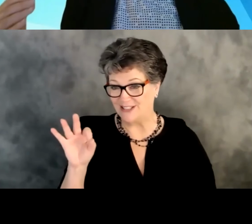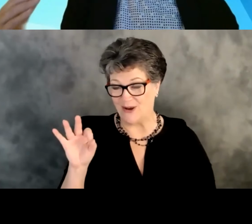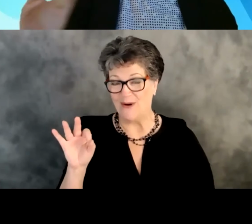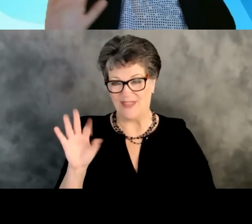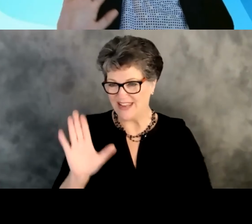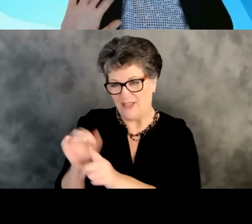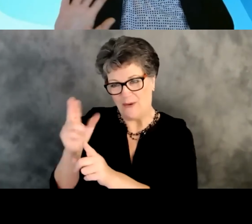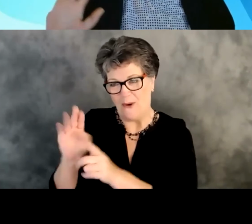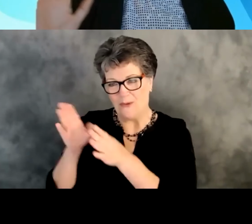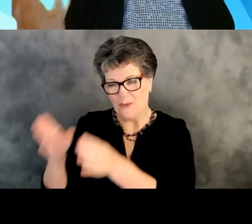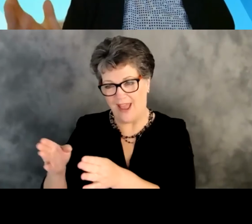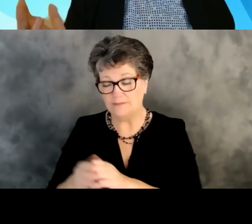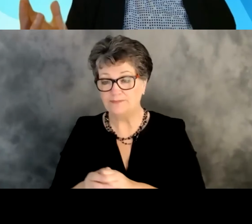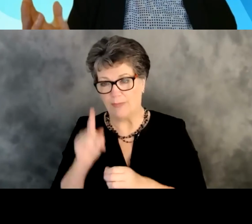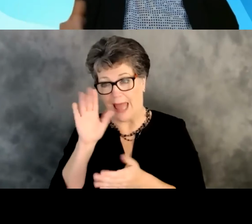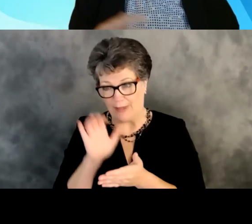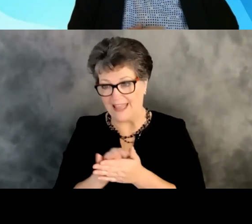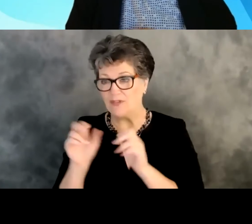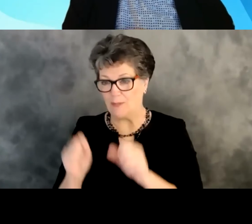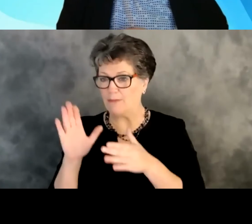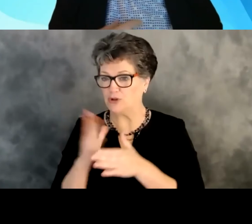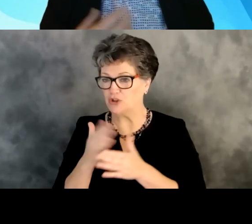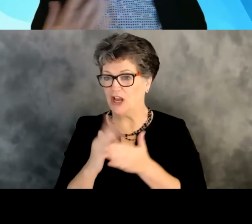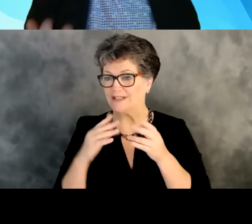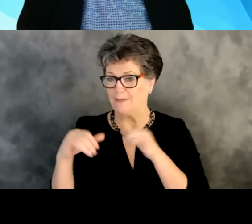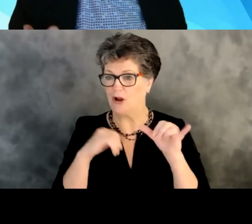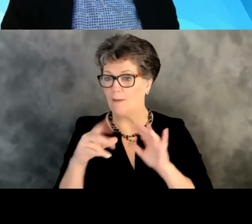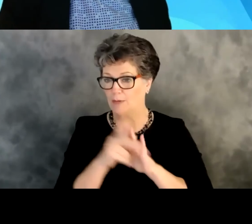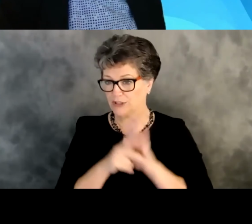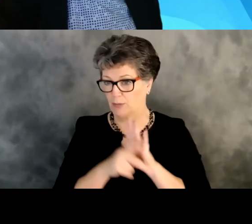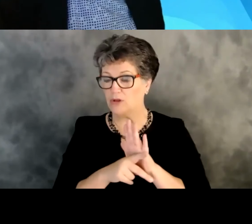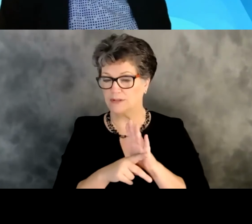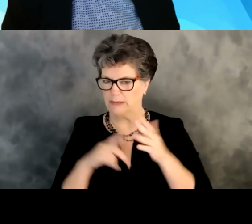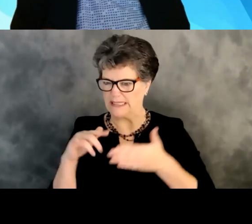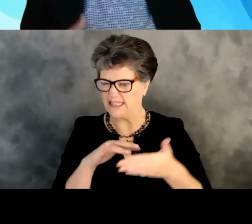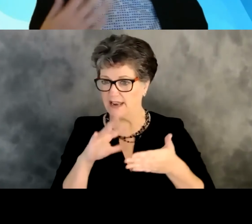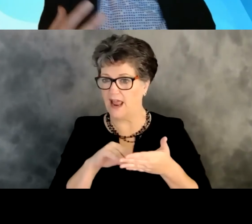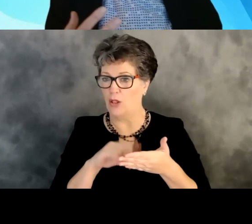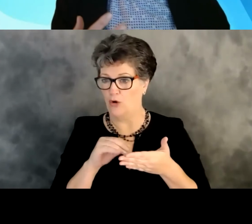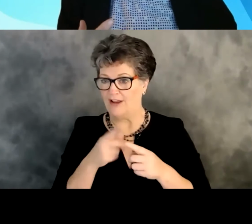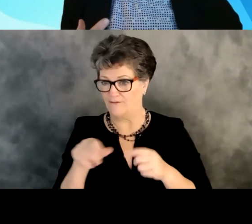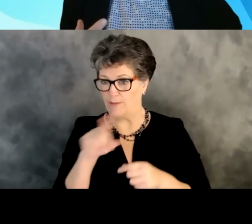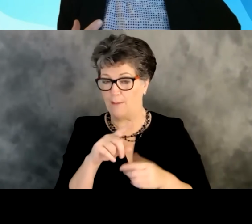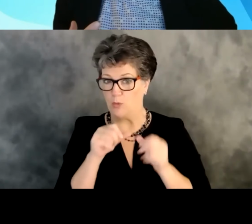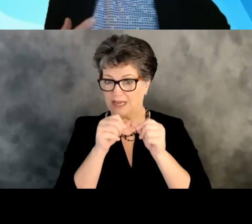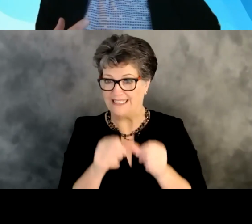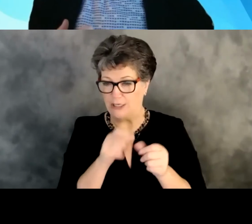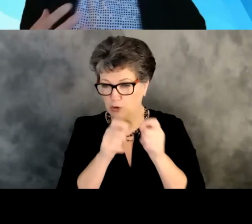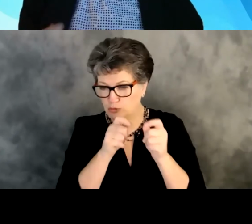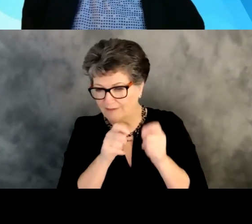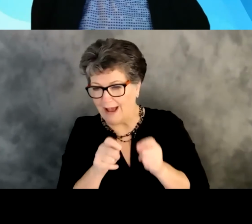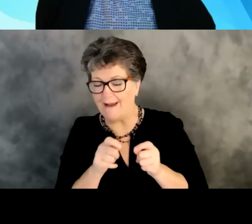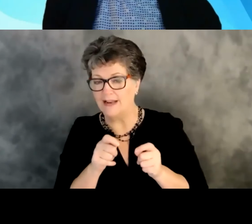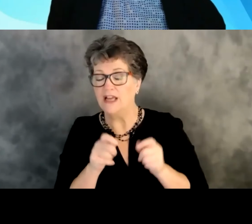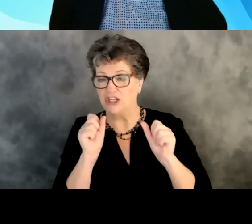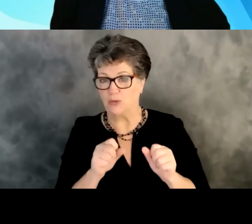their own way, but I believe they'd be able to share some common principles that we've been studying and learning from and want to continue to refine so that we